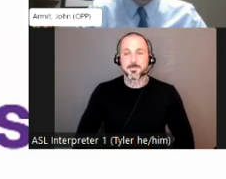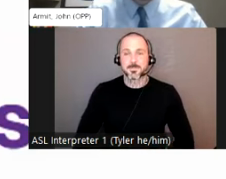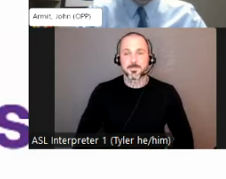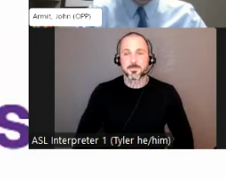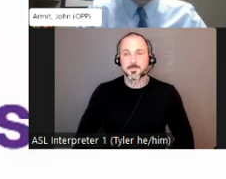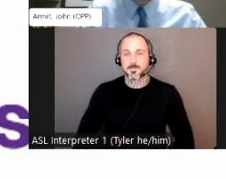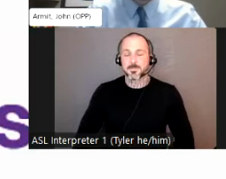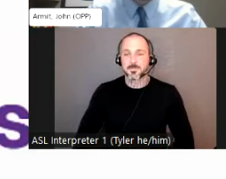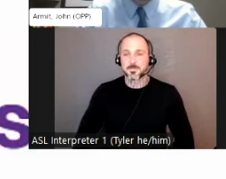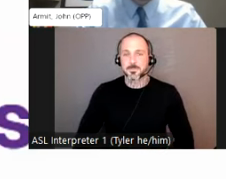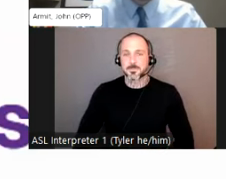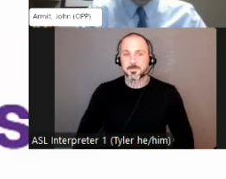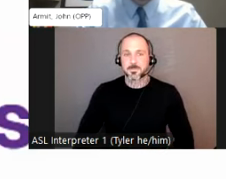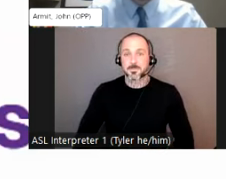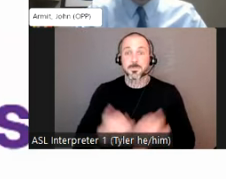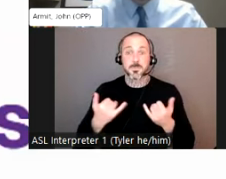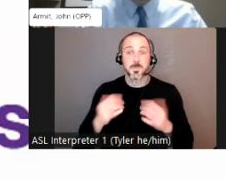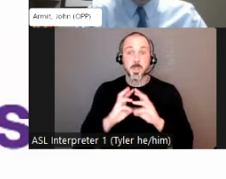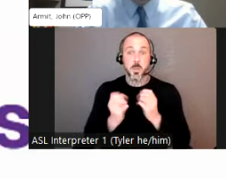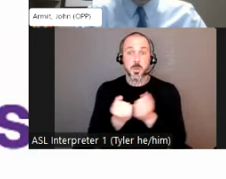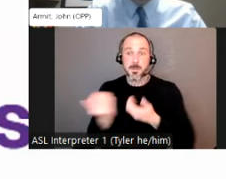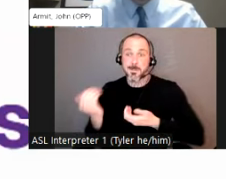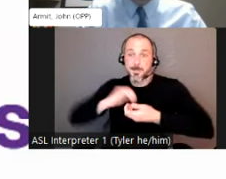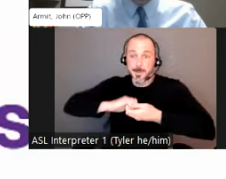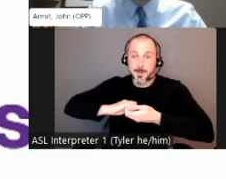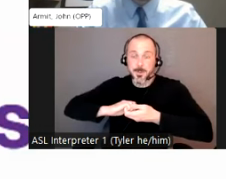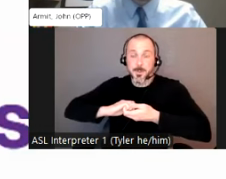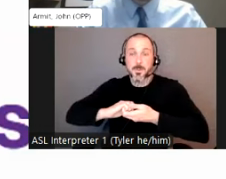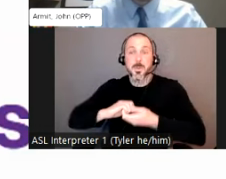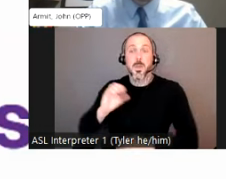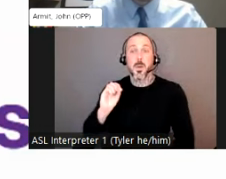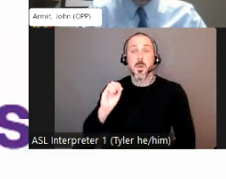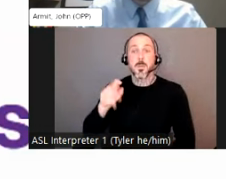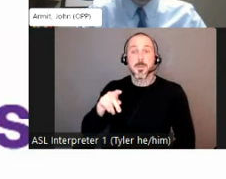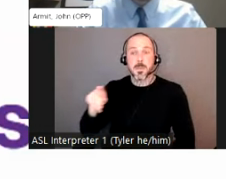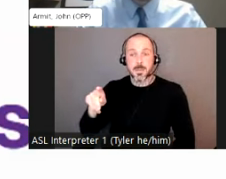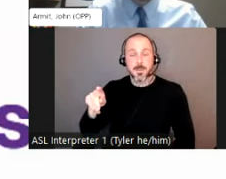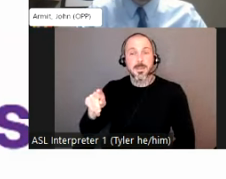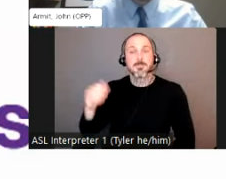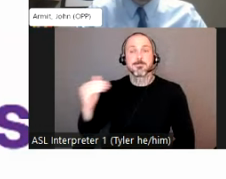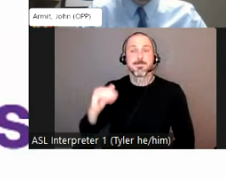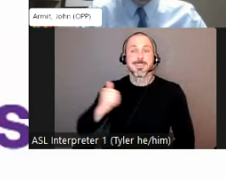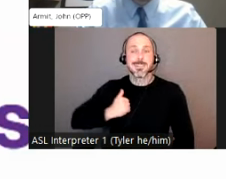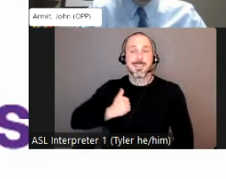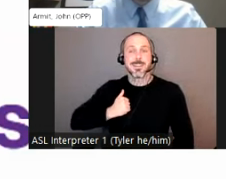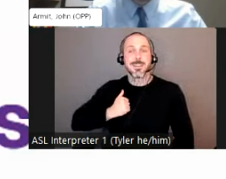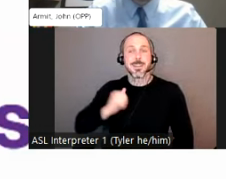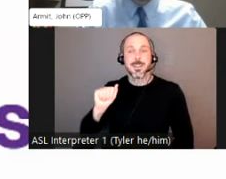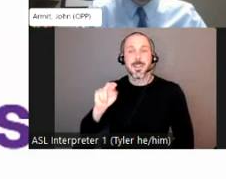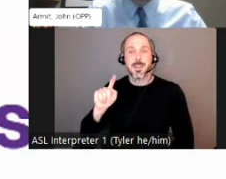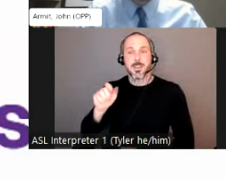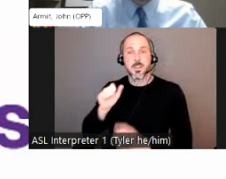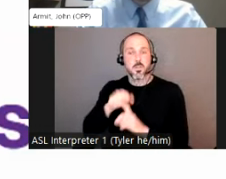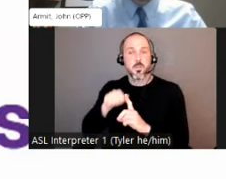privilege to be partnering today with the OPP, the Canadian Anti-Fraud Centre, as well as the Ontario